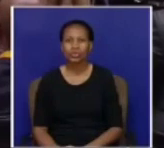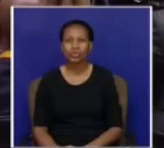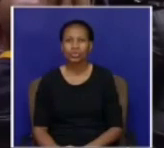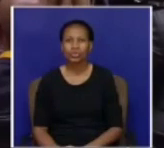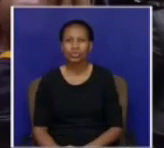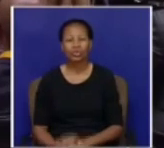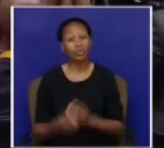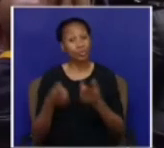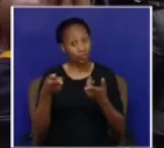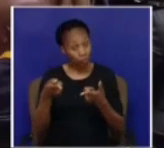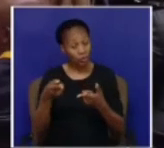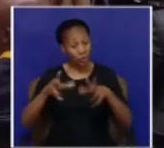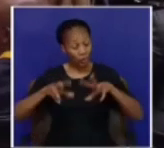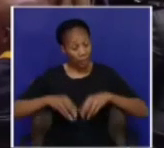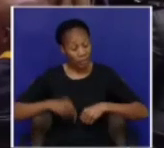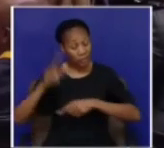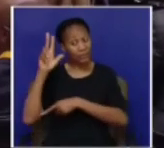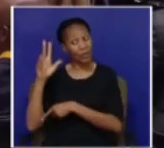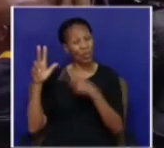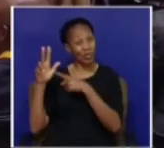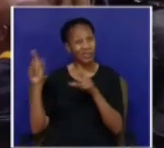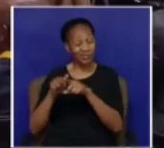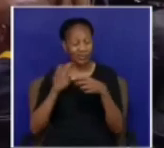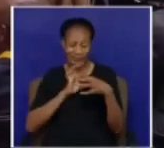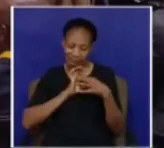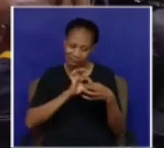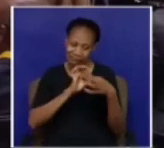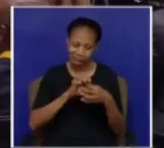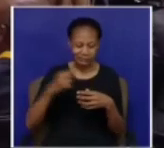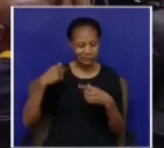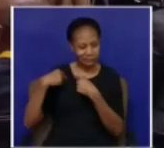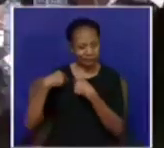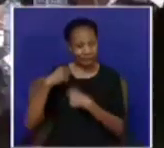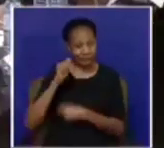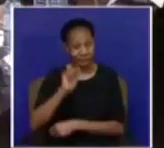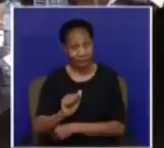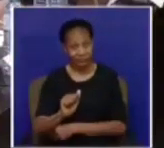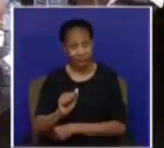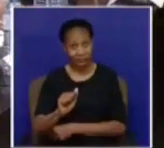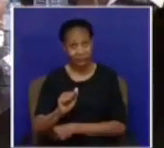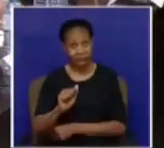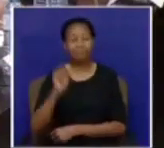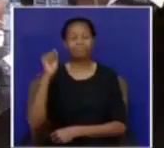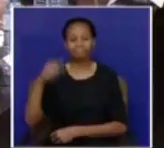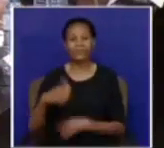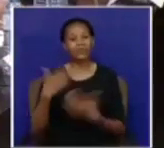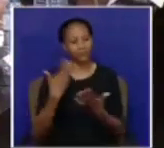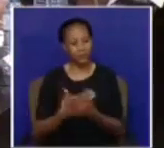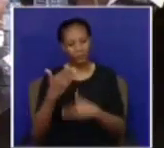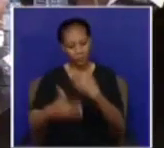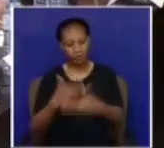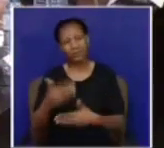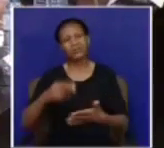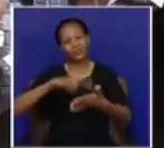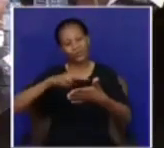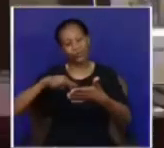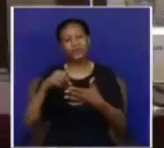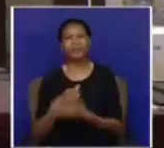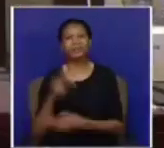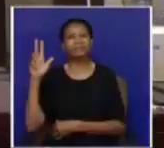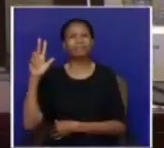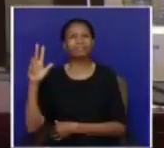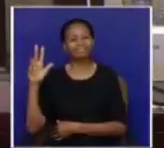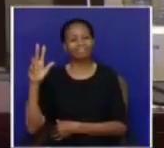Do you consider the oath or affirmation binding on your conscience? You may proceed to read the oath. I,